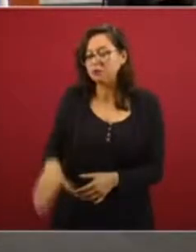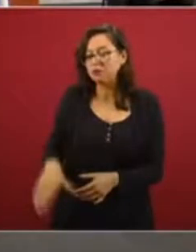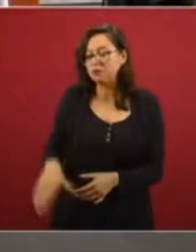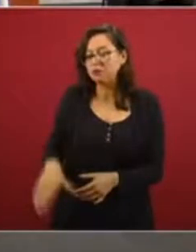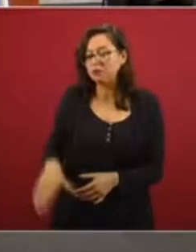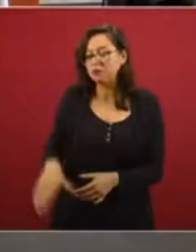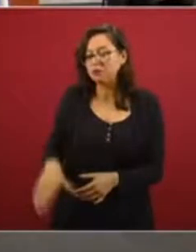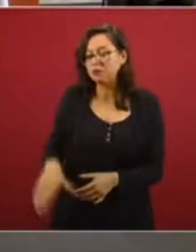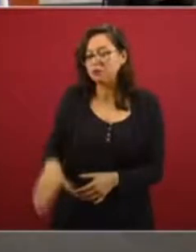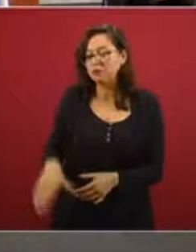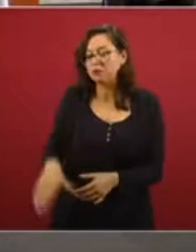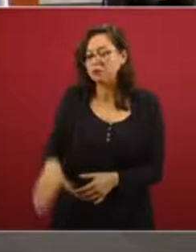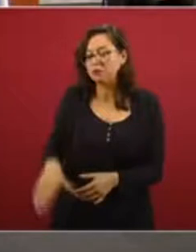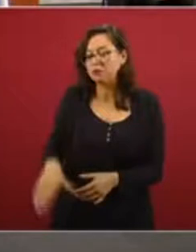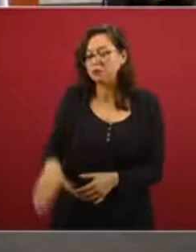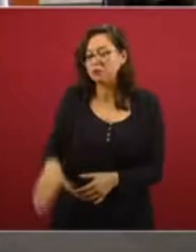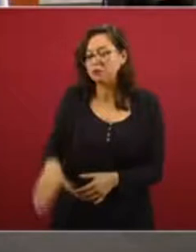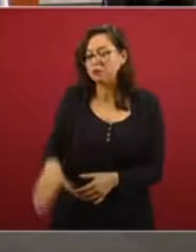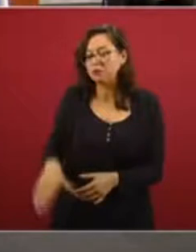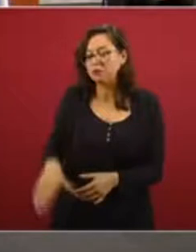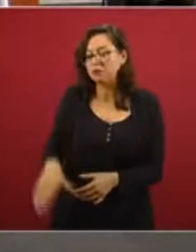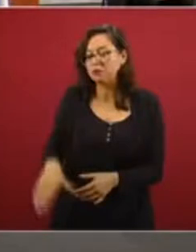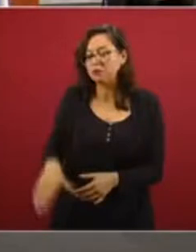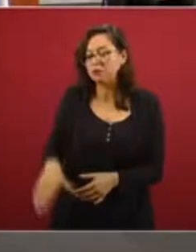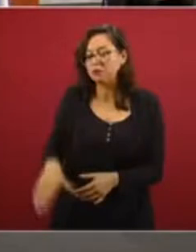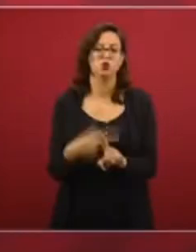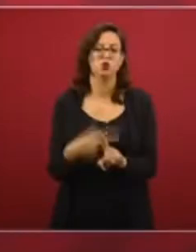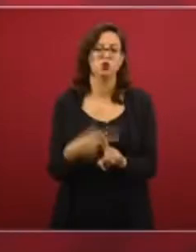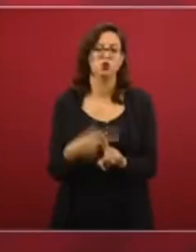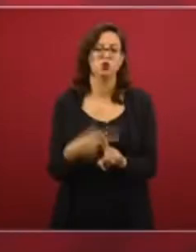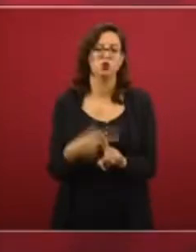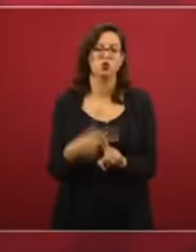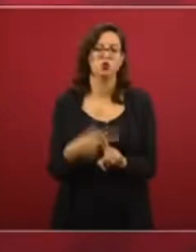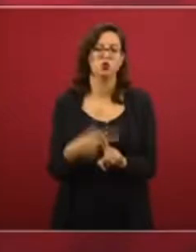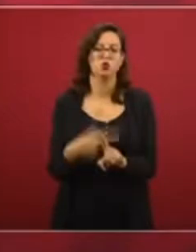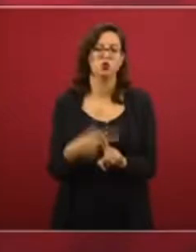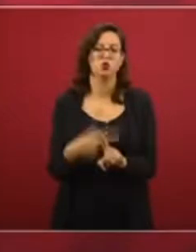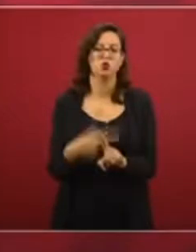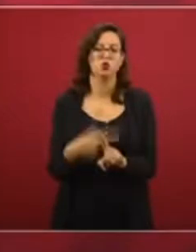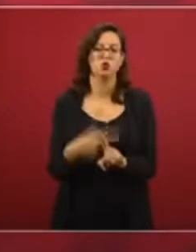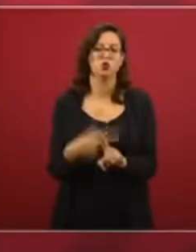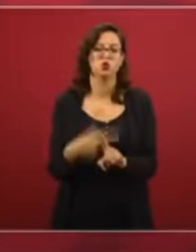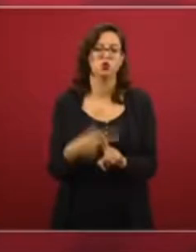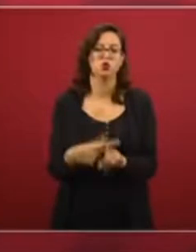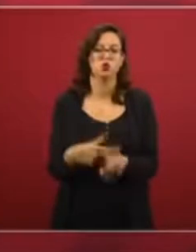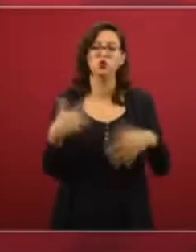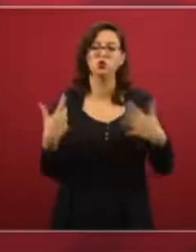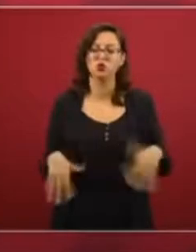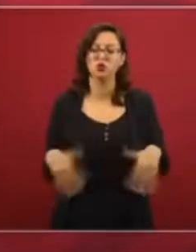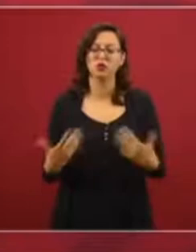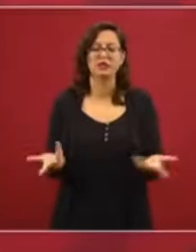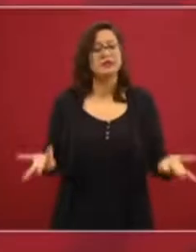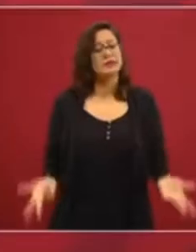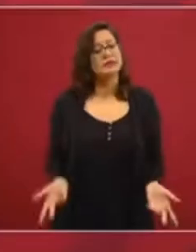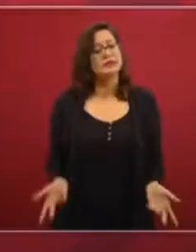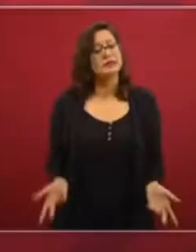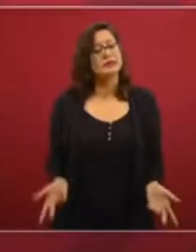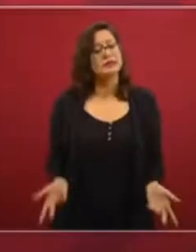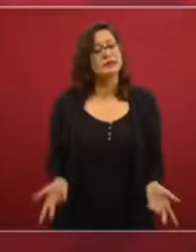a 56% reduction in deaths of COVID. COVID es una enfermedad desafortunadamente